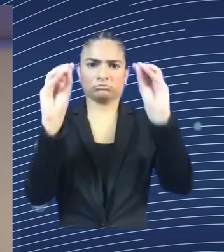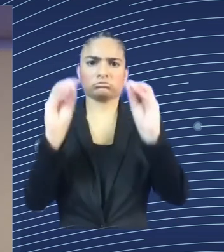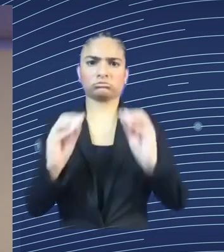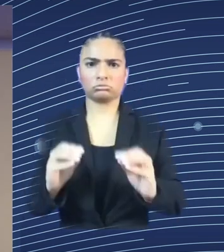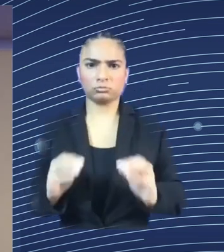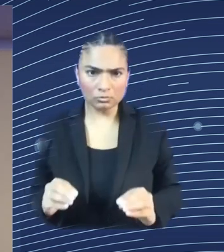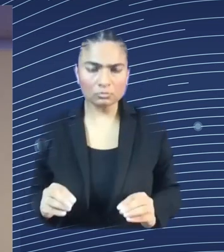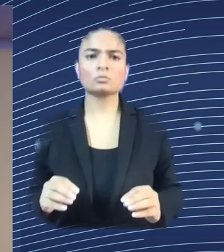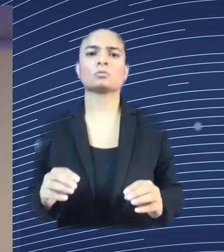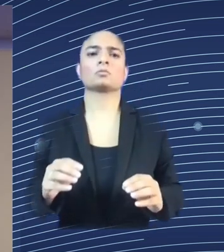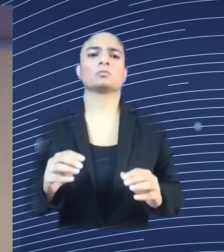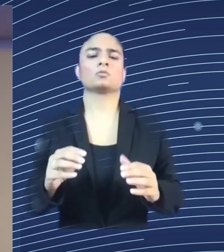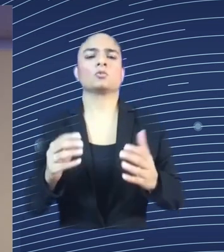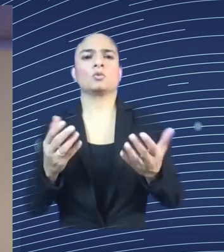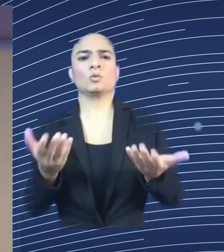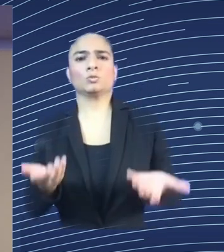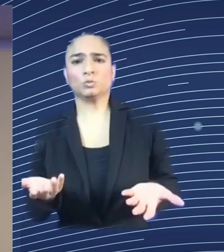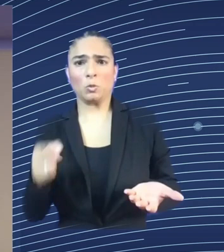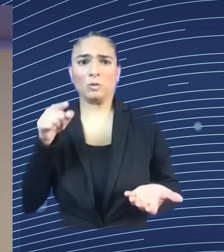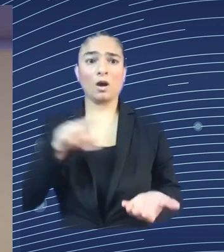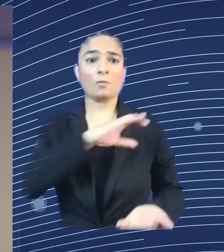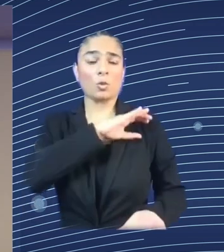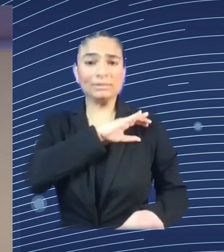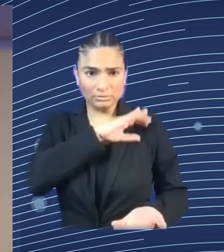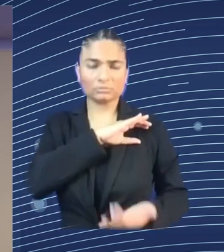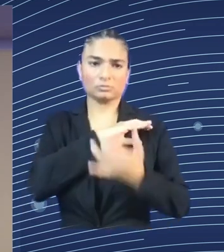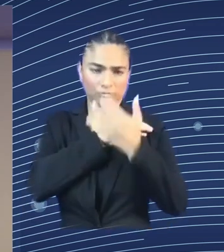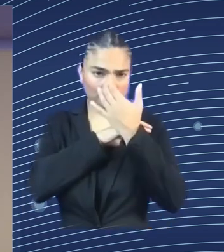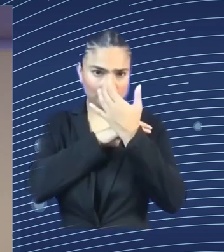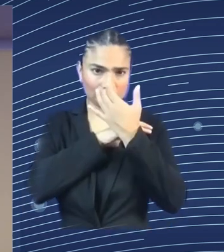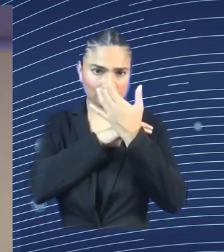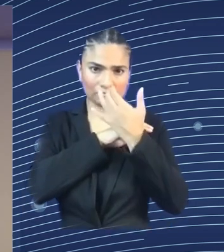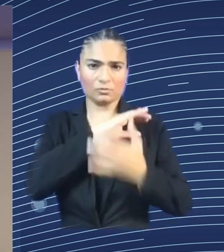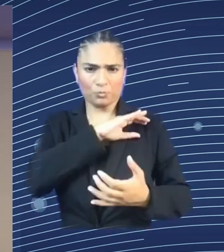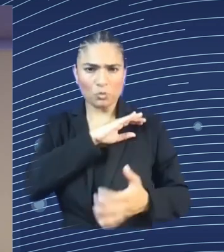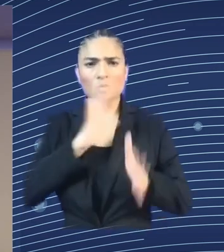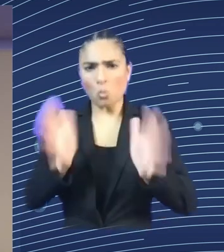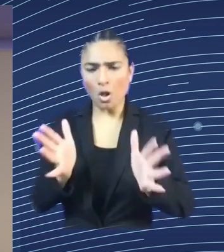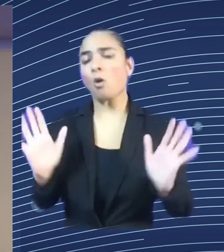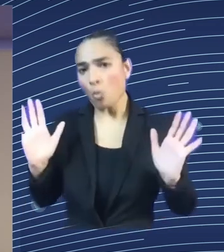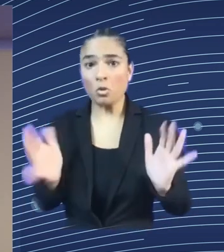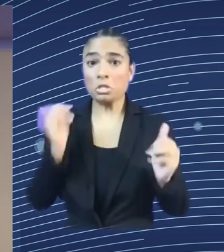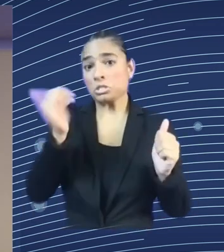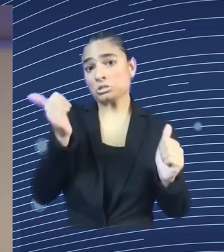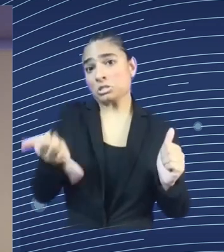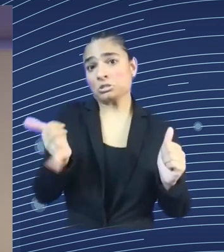establish yes or no. And maybe there's some gray zones there. Well, I was not hit, but I was done by this other thing.